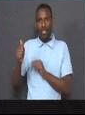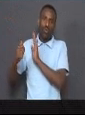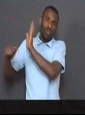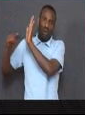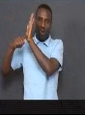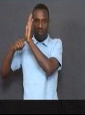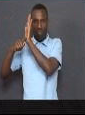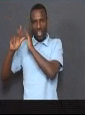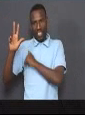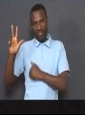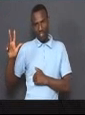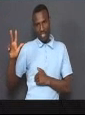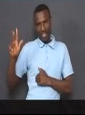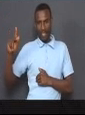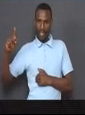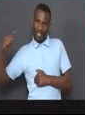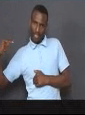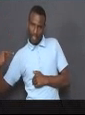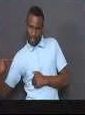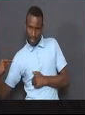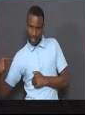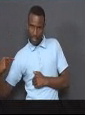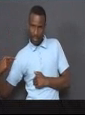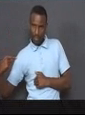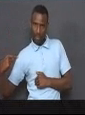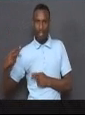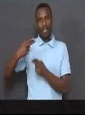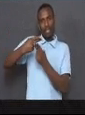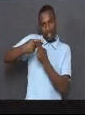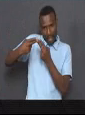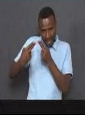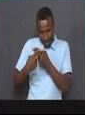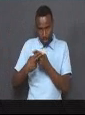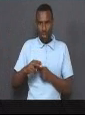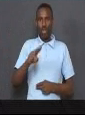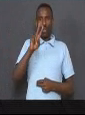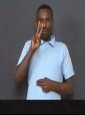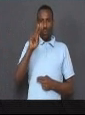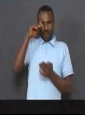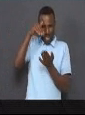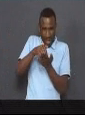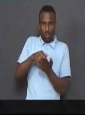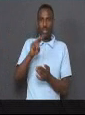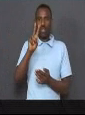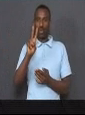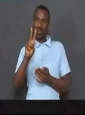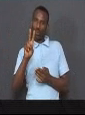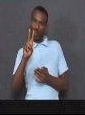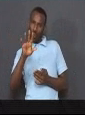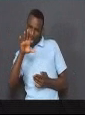1.3 times 10 to the power of -3 kilograms